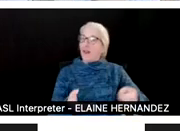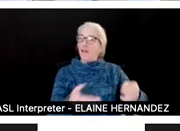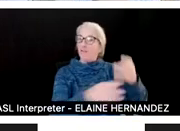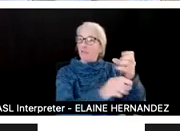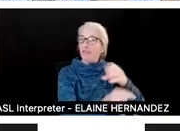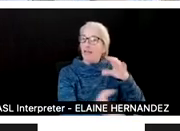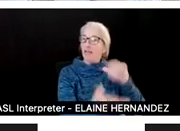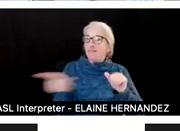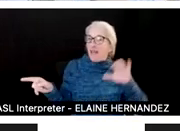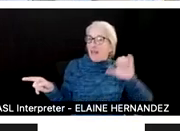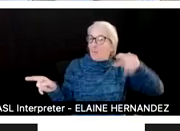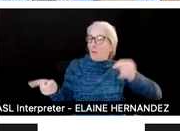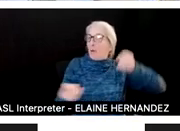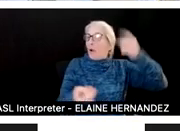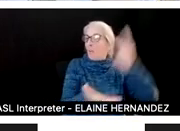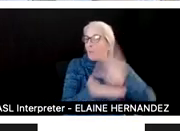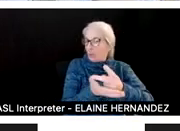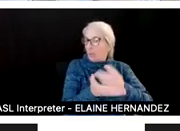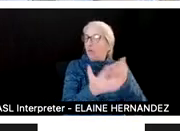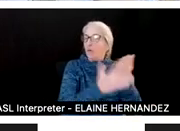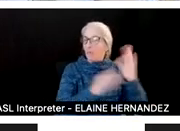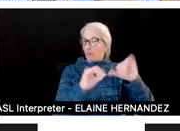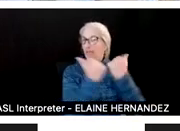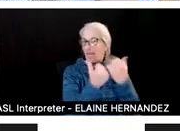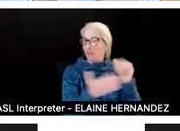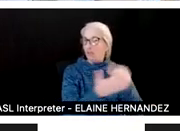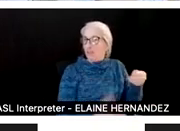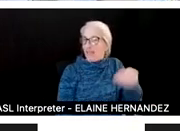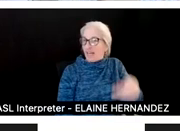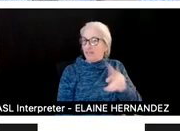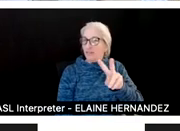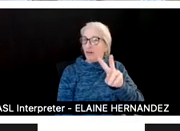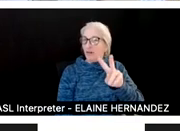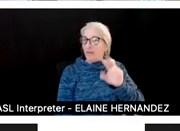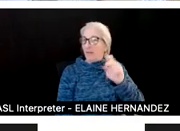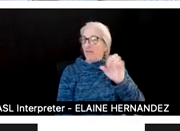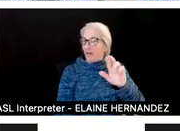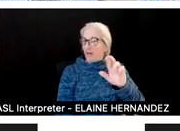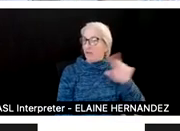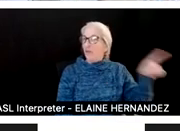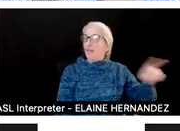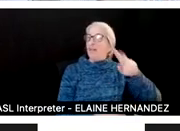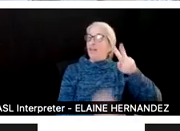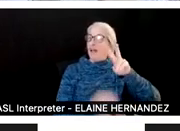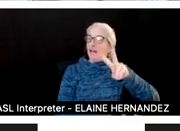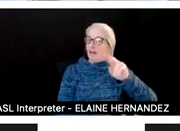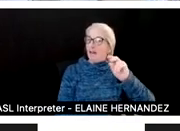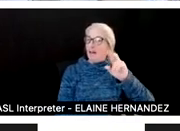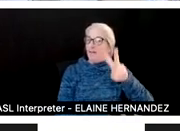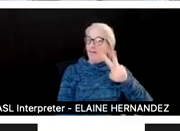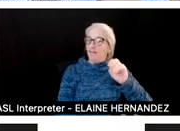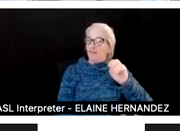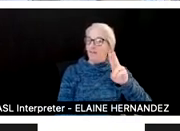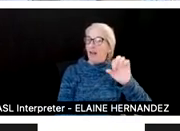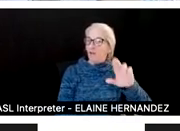the voucher. The voucher authority will do an inspection of the property, make sure that it's within their